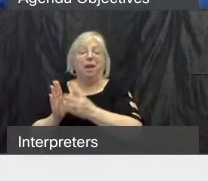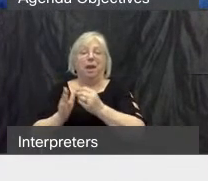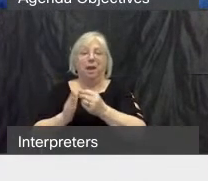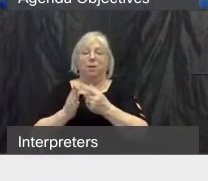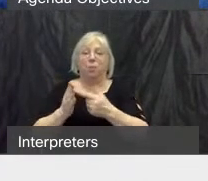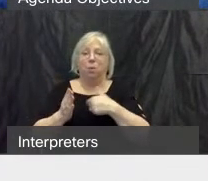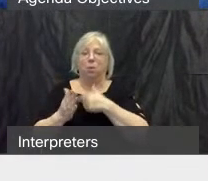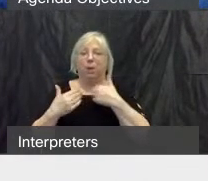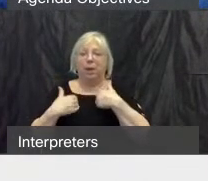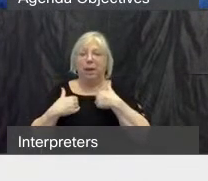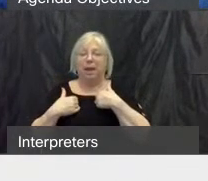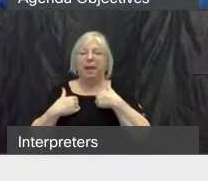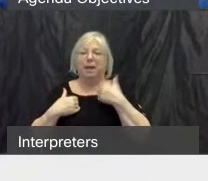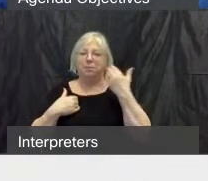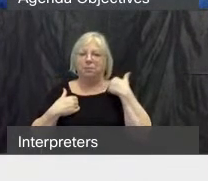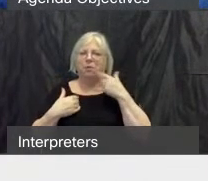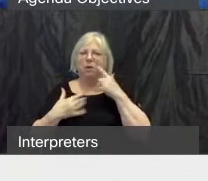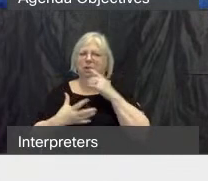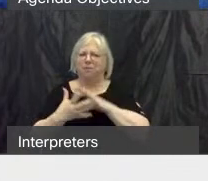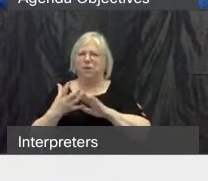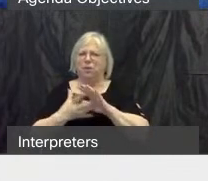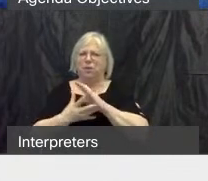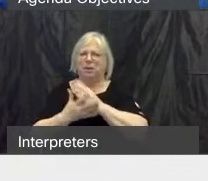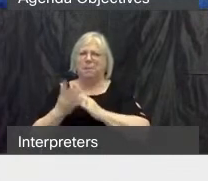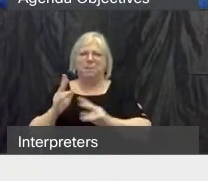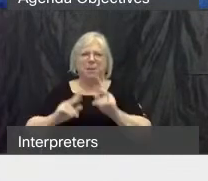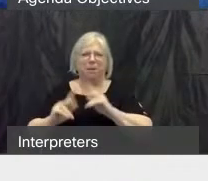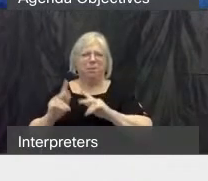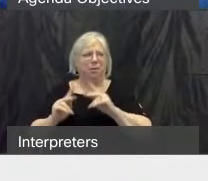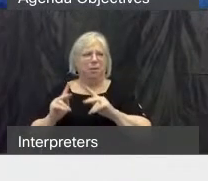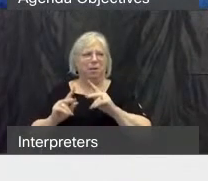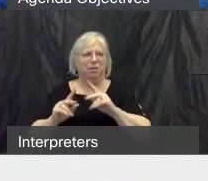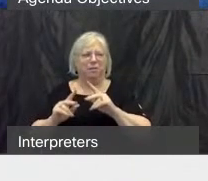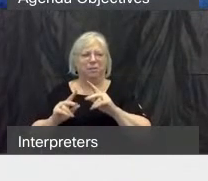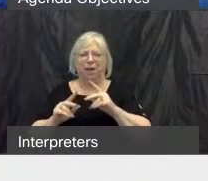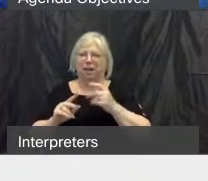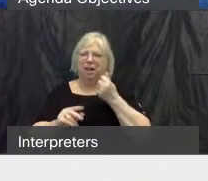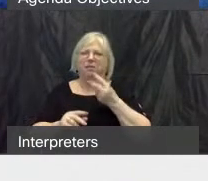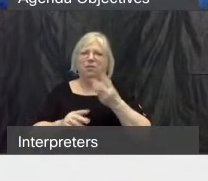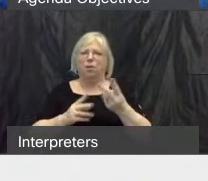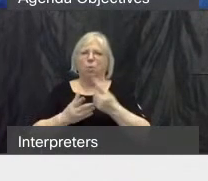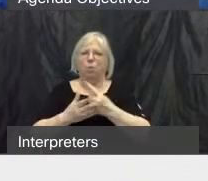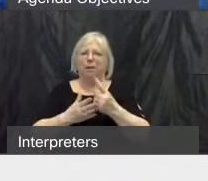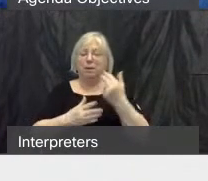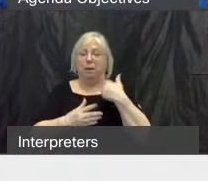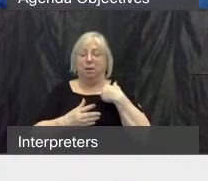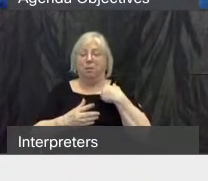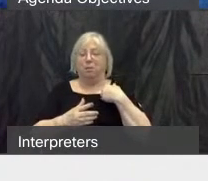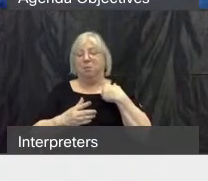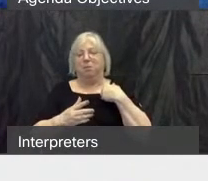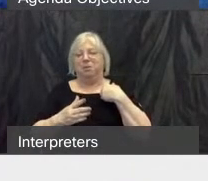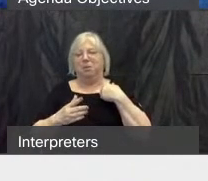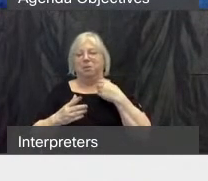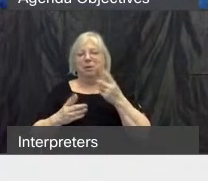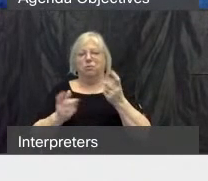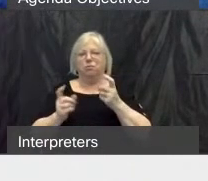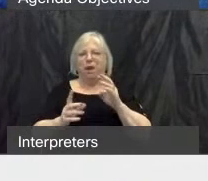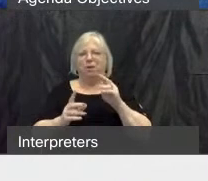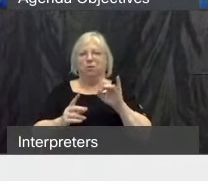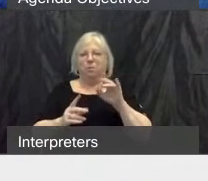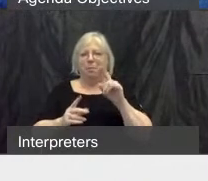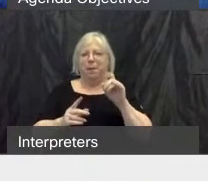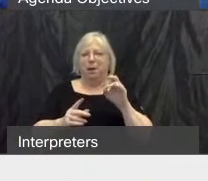we had was confused some folks. I think Director Miller brought this up a couple of weeks ago. He was confused by it because I think that was